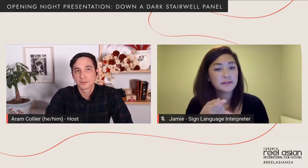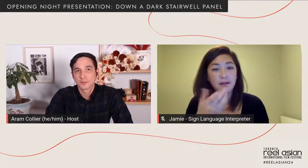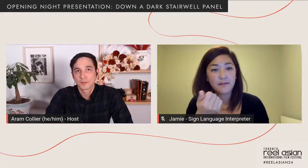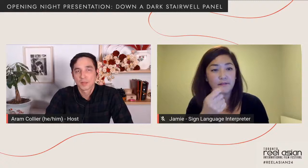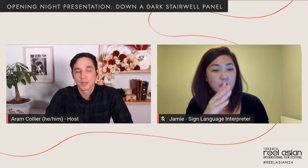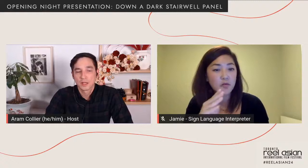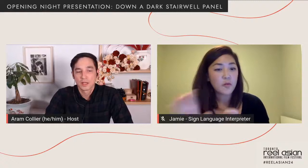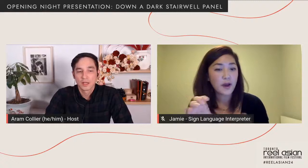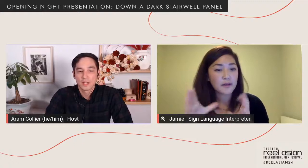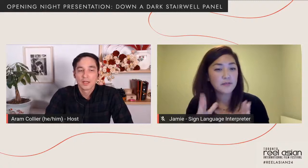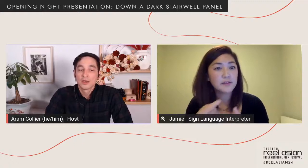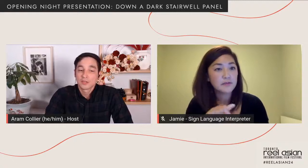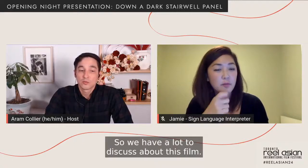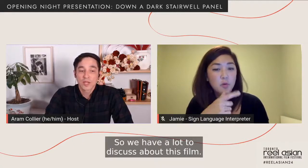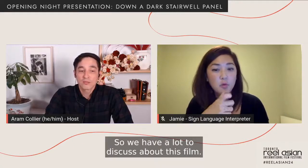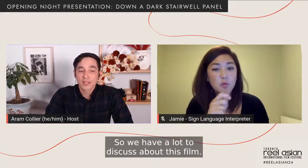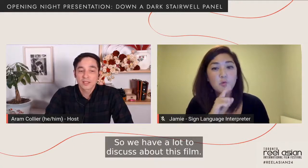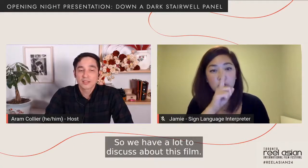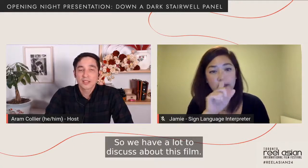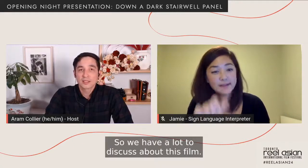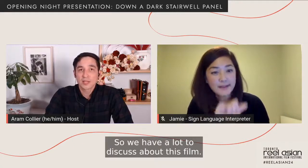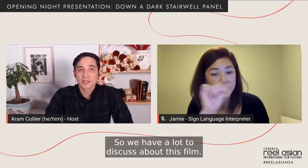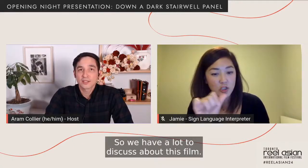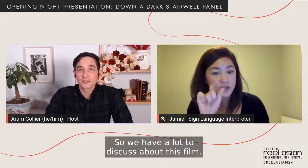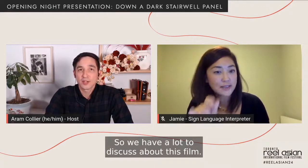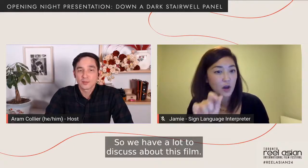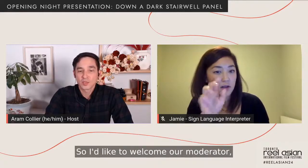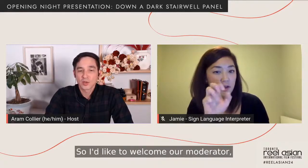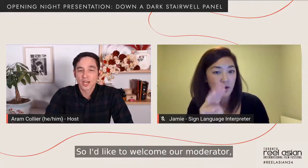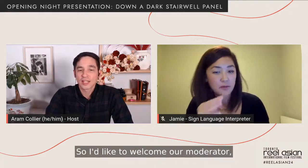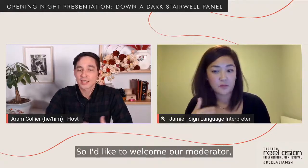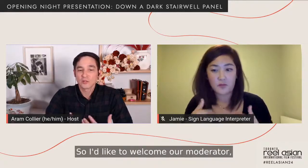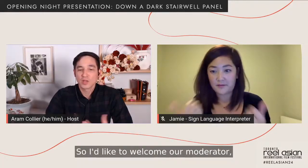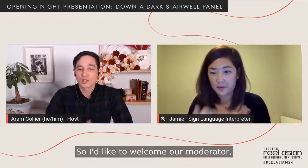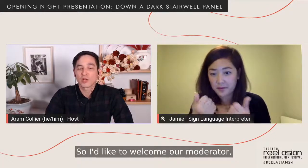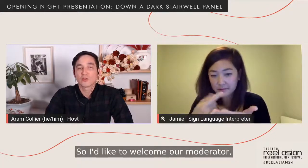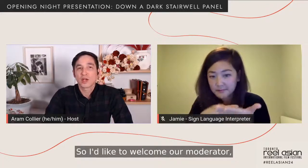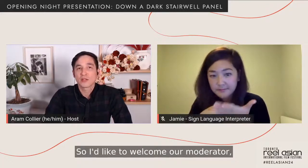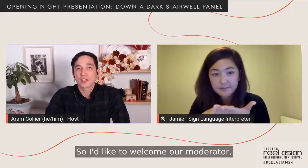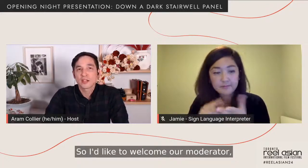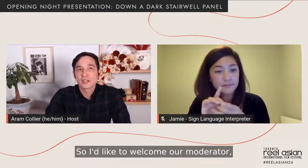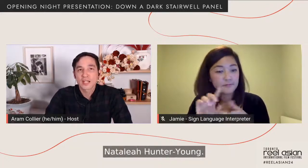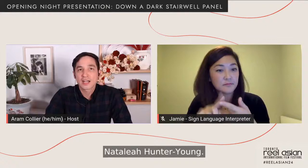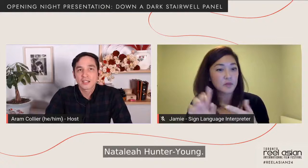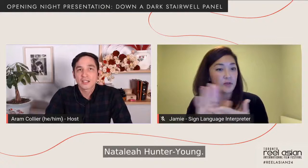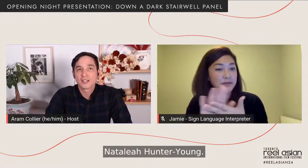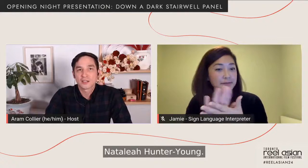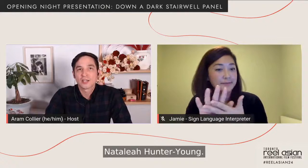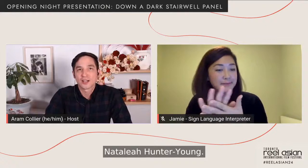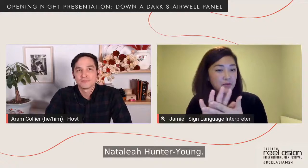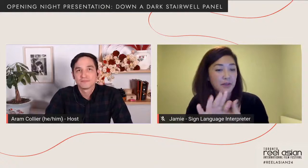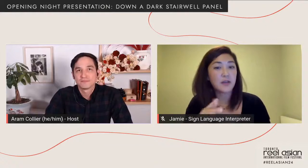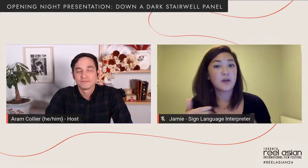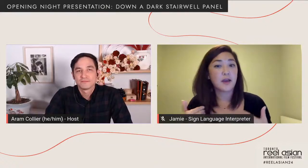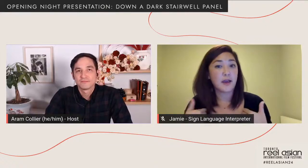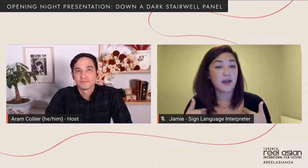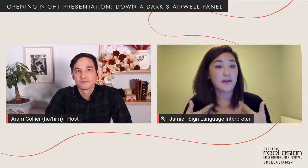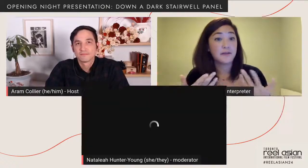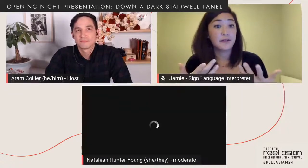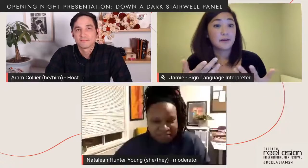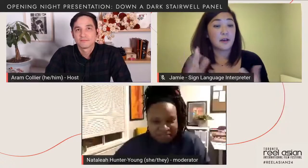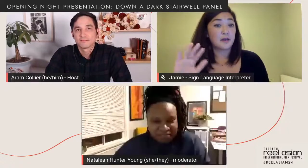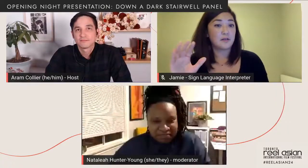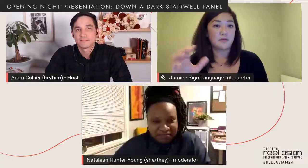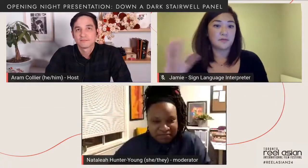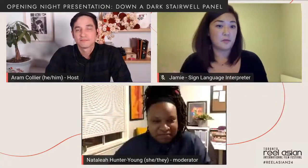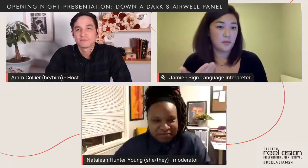realasian.com/active listener. So we have a lot to discuss about this film, so I'd like to welcome our moderator, Natalia Hunter-Young.